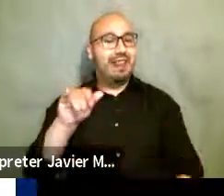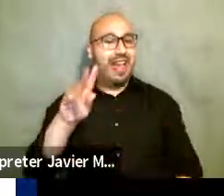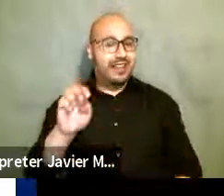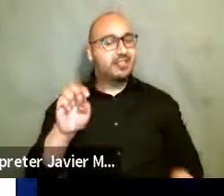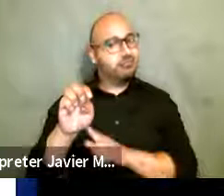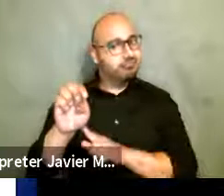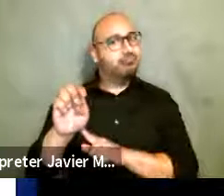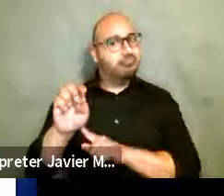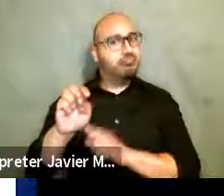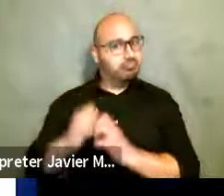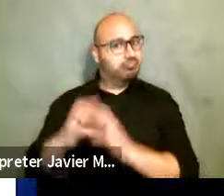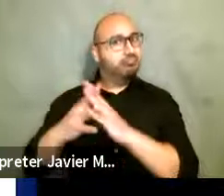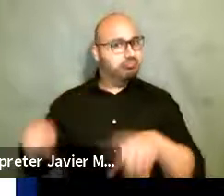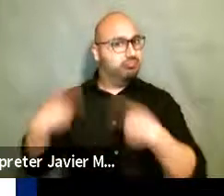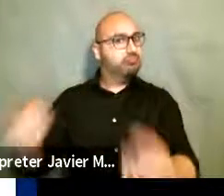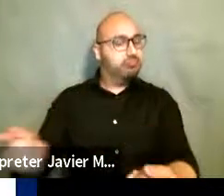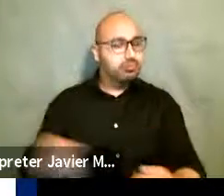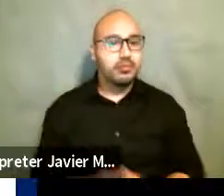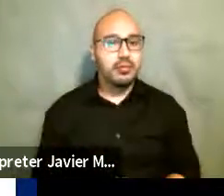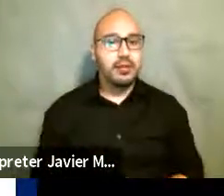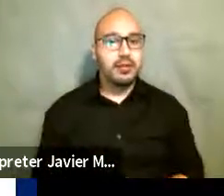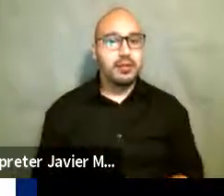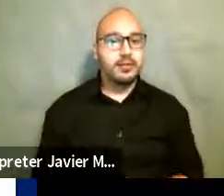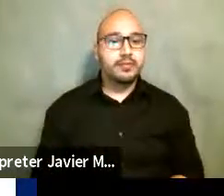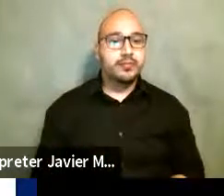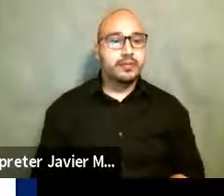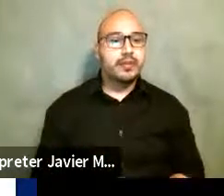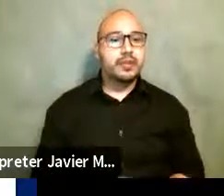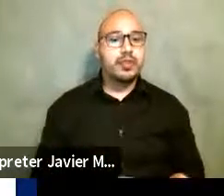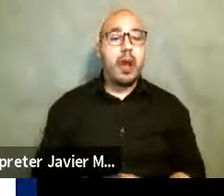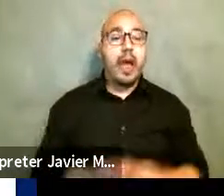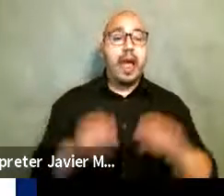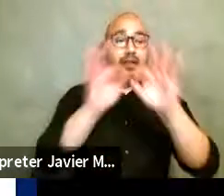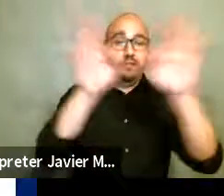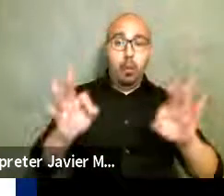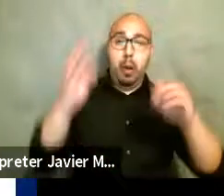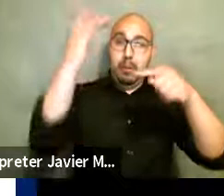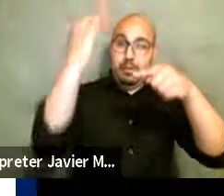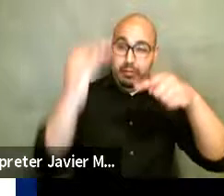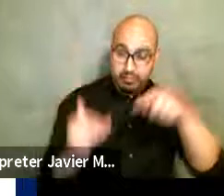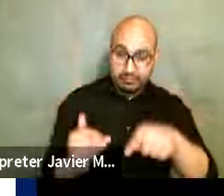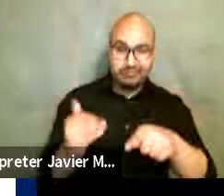time. And so as I go down here, you will see that